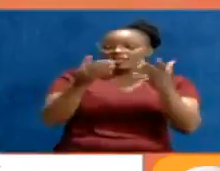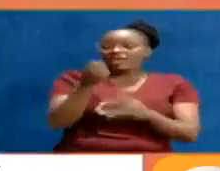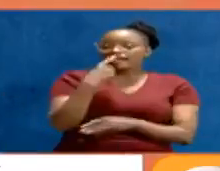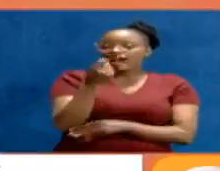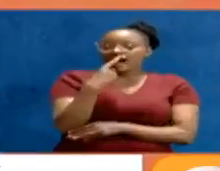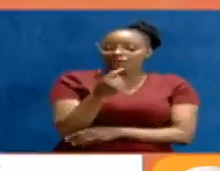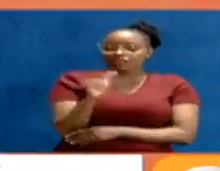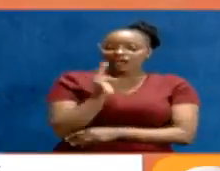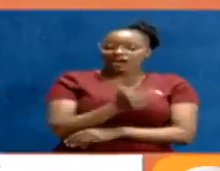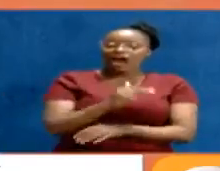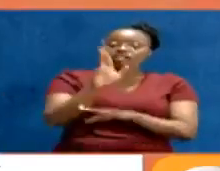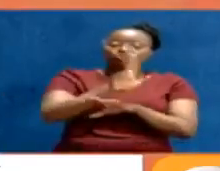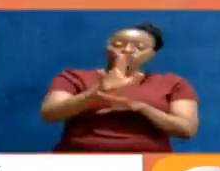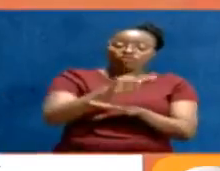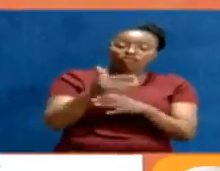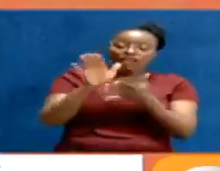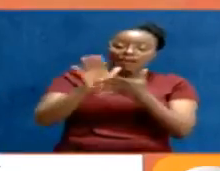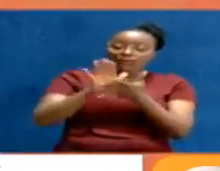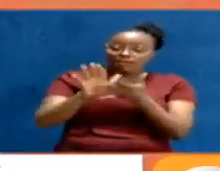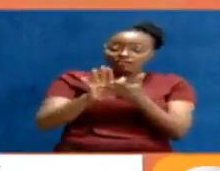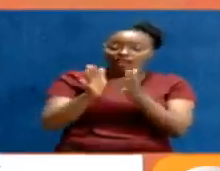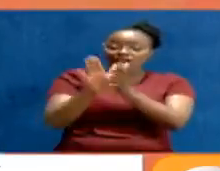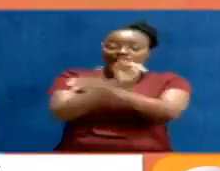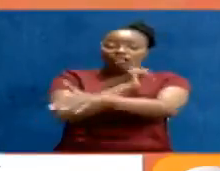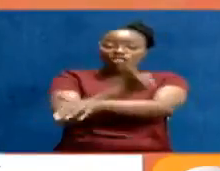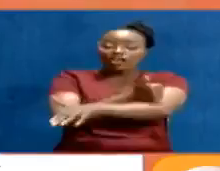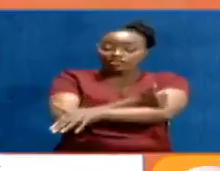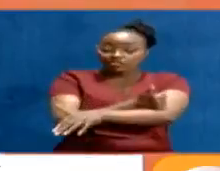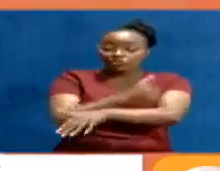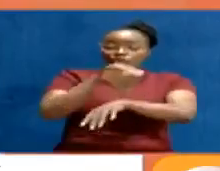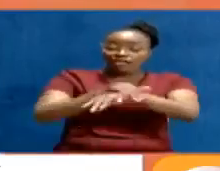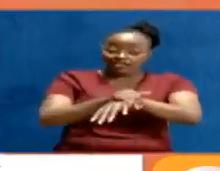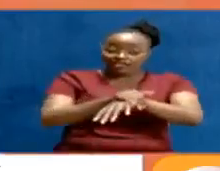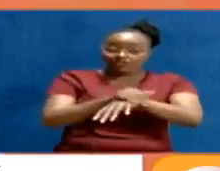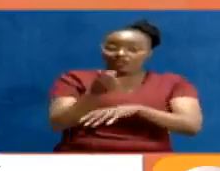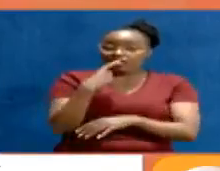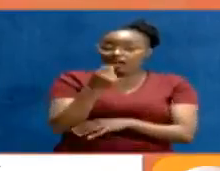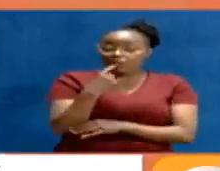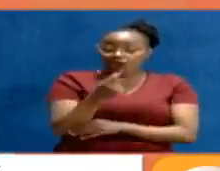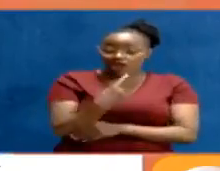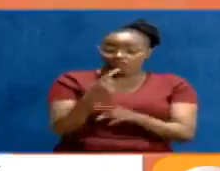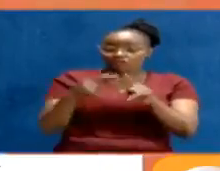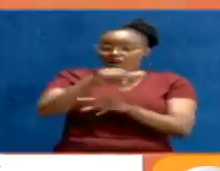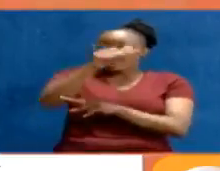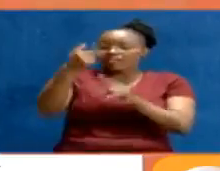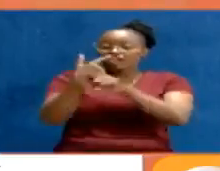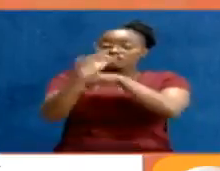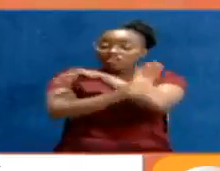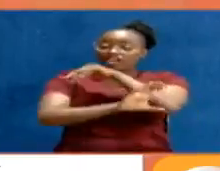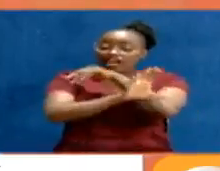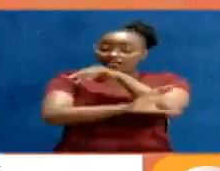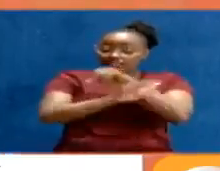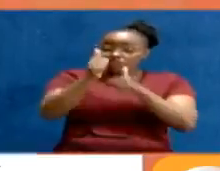pharmaceuticals. We are now using what we call emergency use authorization to get pharma from other